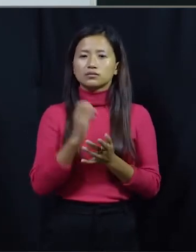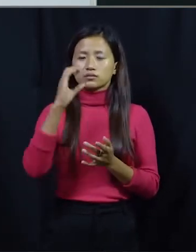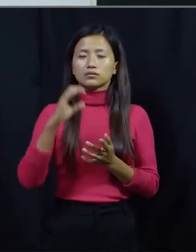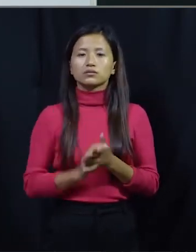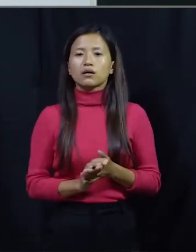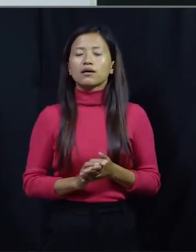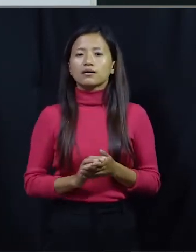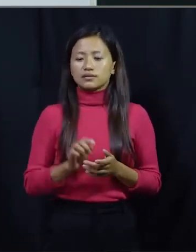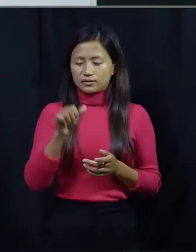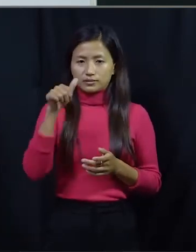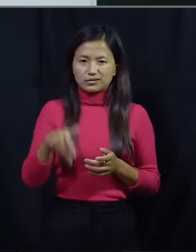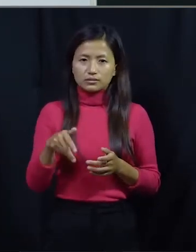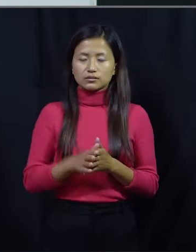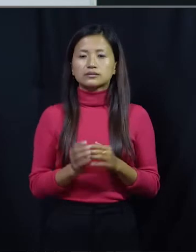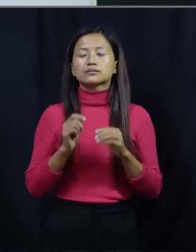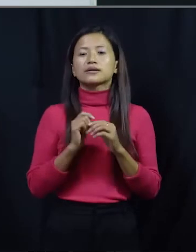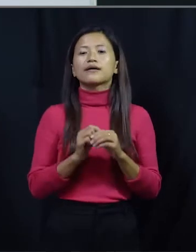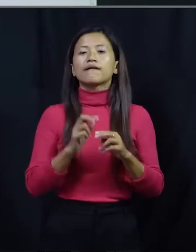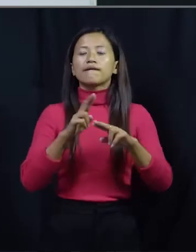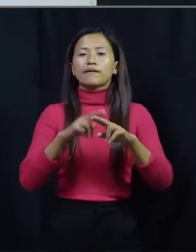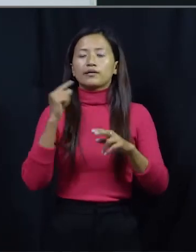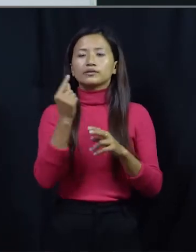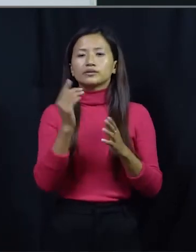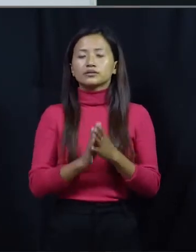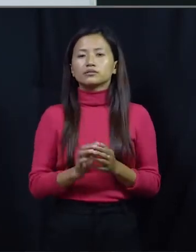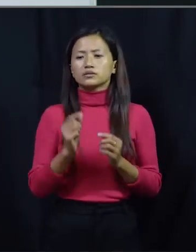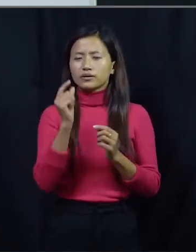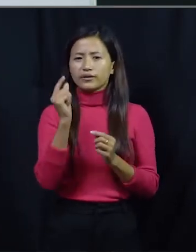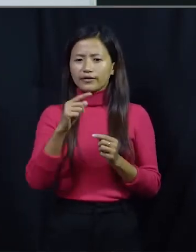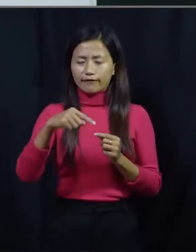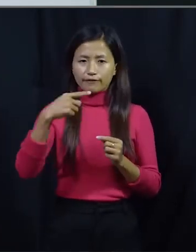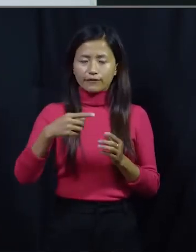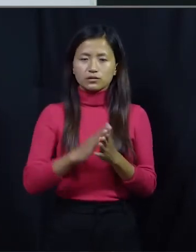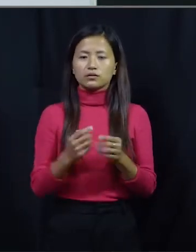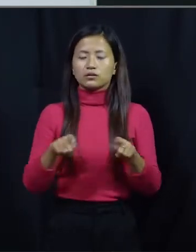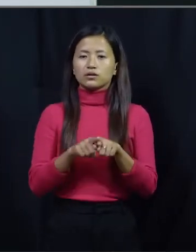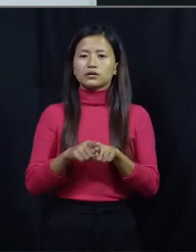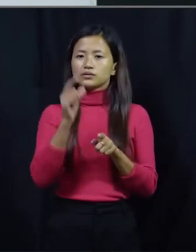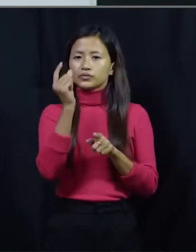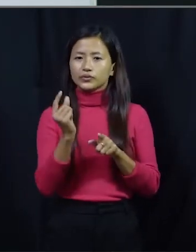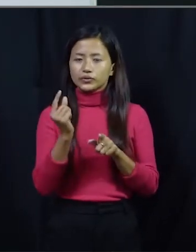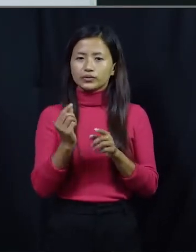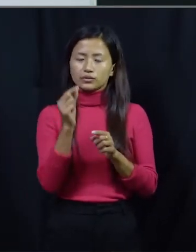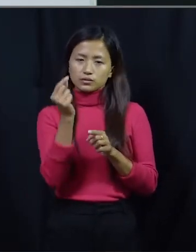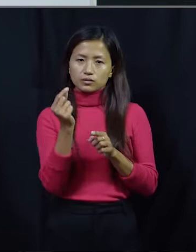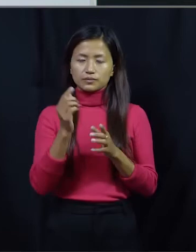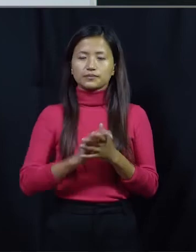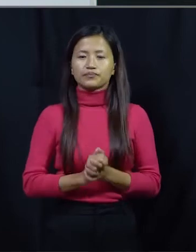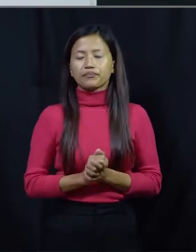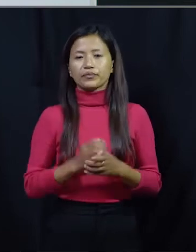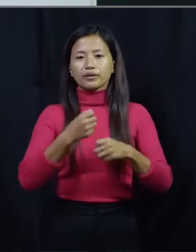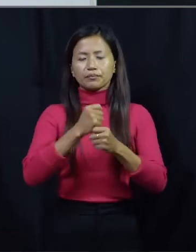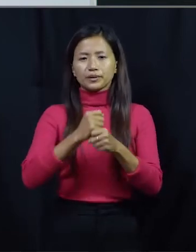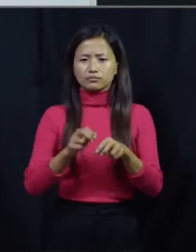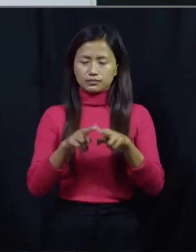is a function. Both the conditions are satisfying, every and unique. Okay, here we have one extra D. Is it making